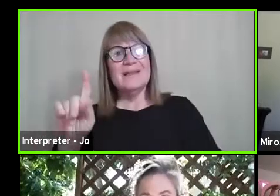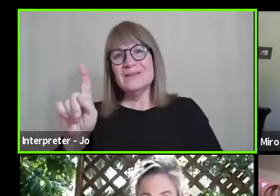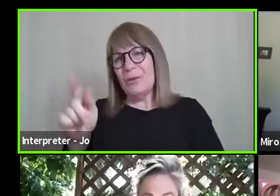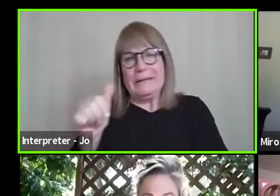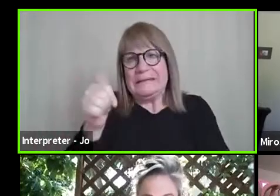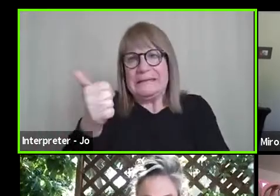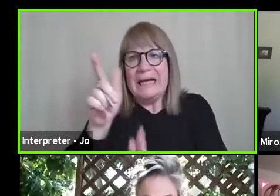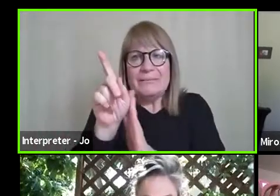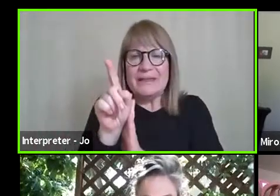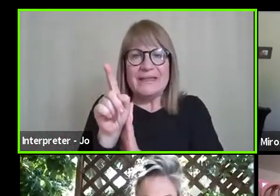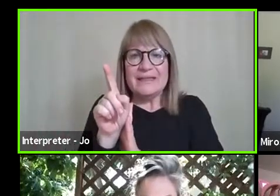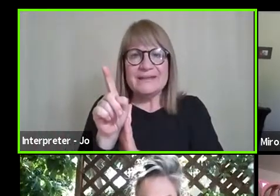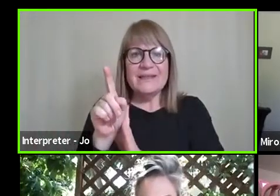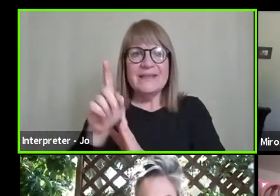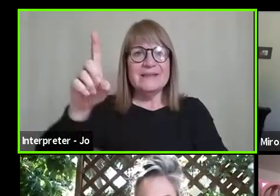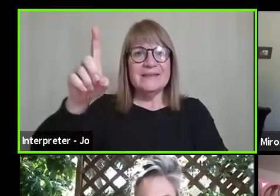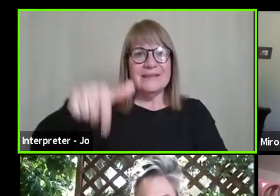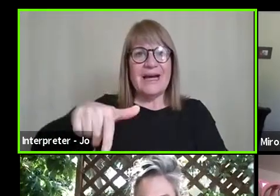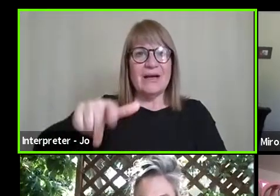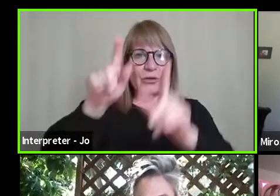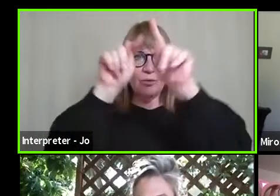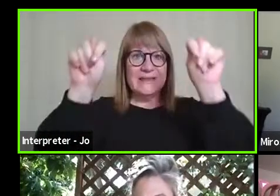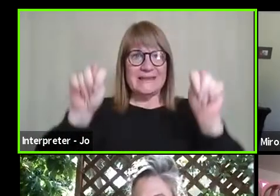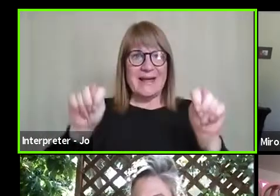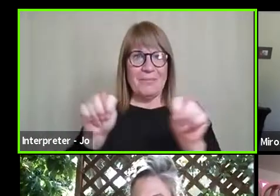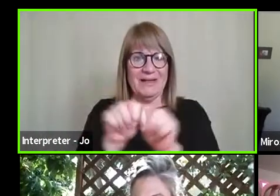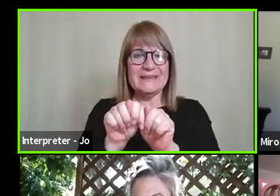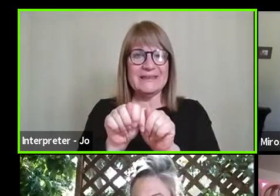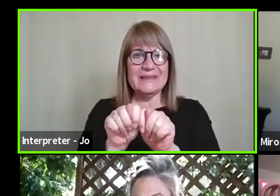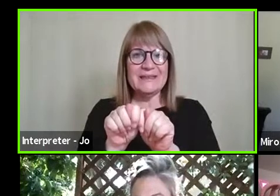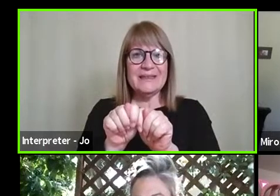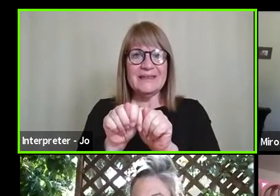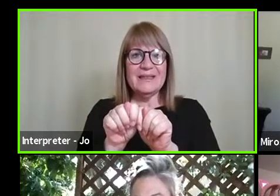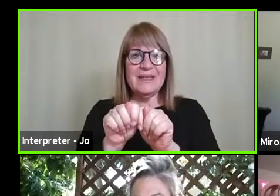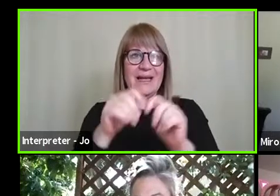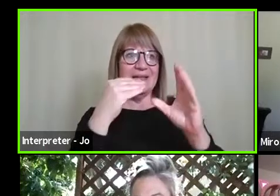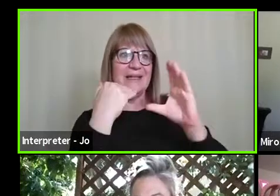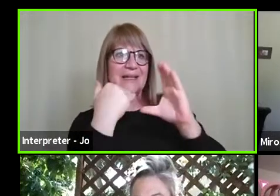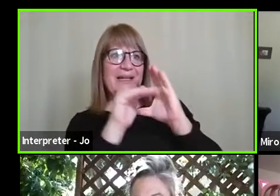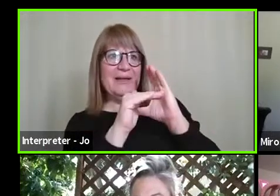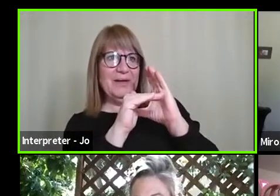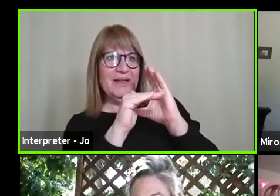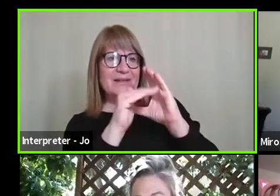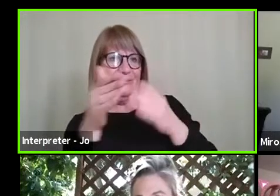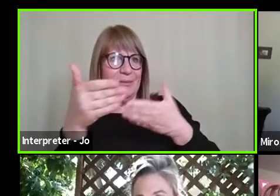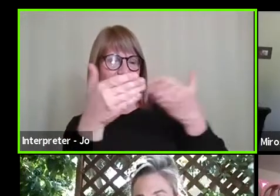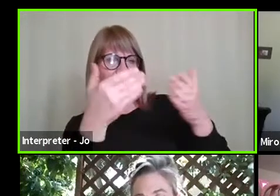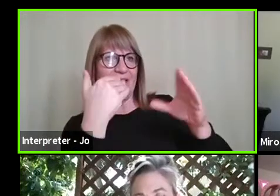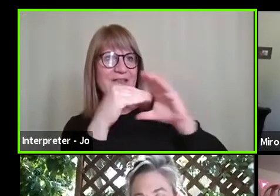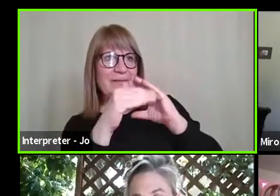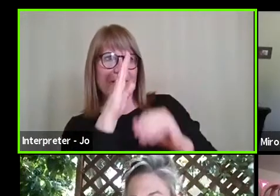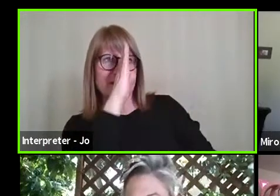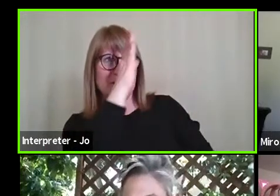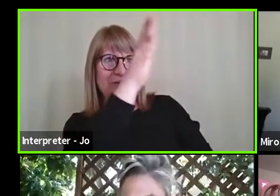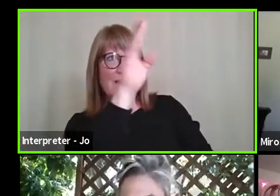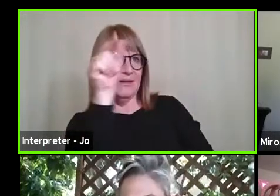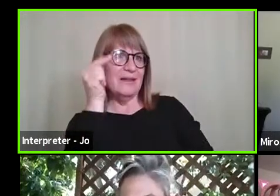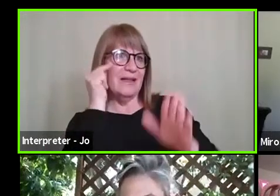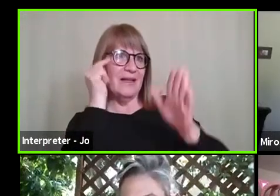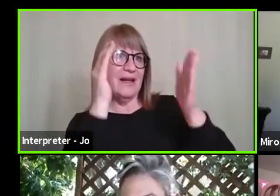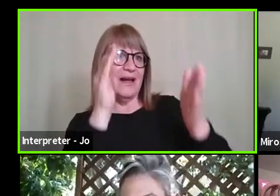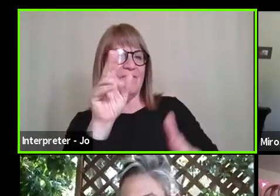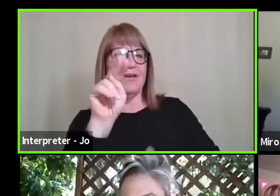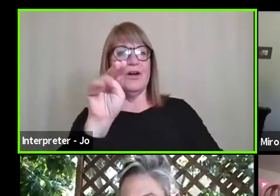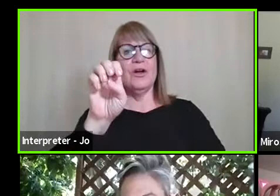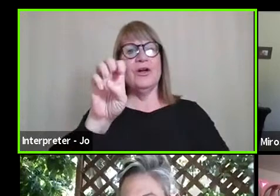your day to download the template and send it to the email that was provided that would go directly to governor newsom